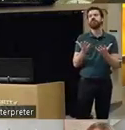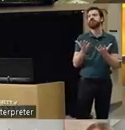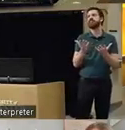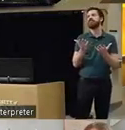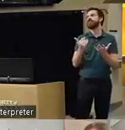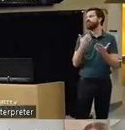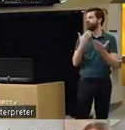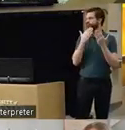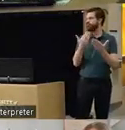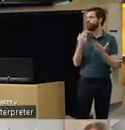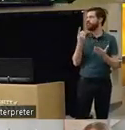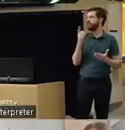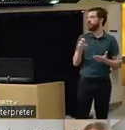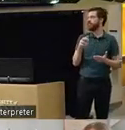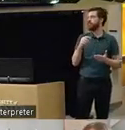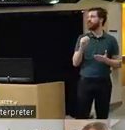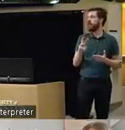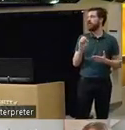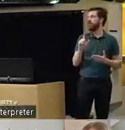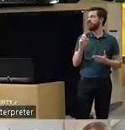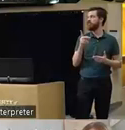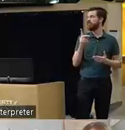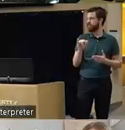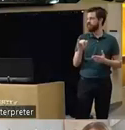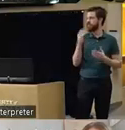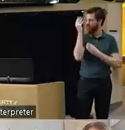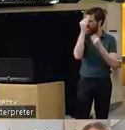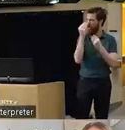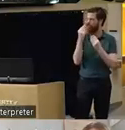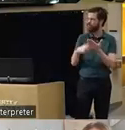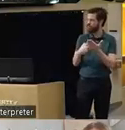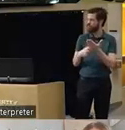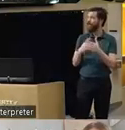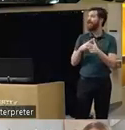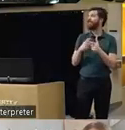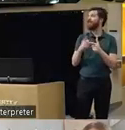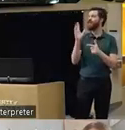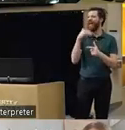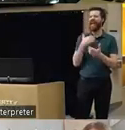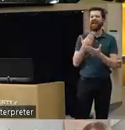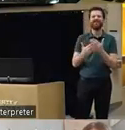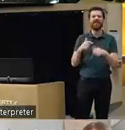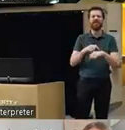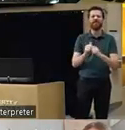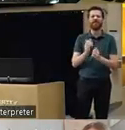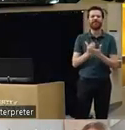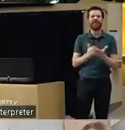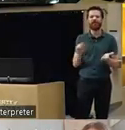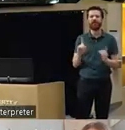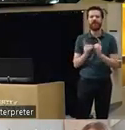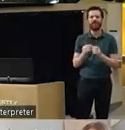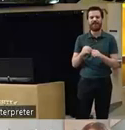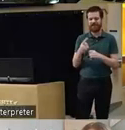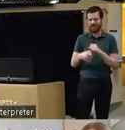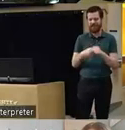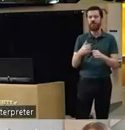Dr. Pawlowski. This has been a very thought-provoking talk, and I know you're going to have some time with some members of our department in the next hour. And in the meantime,